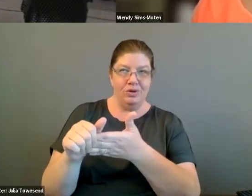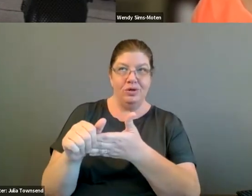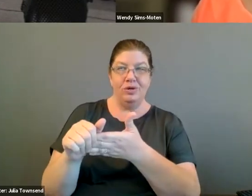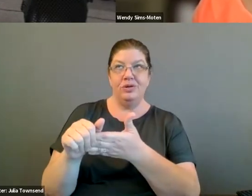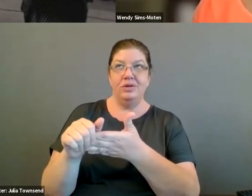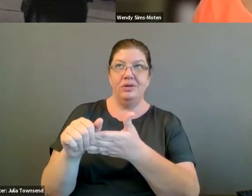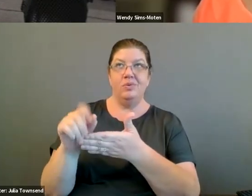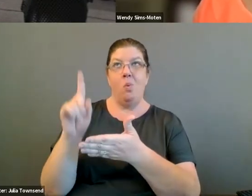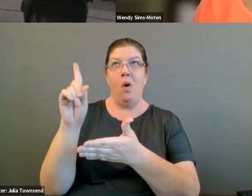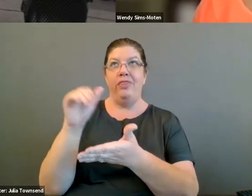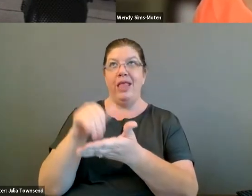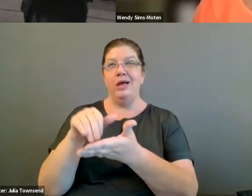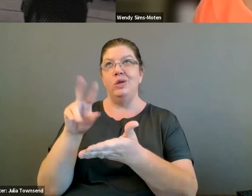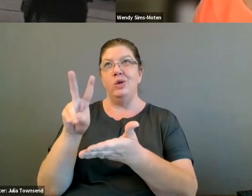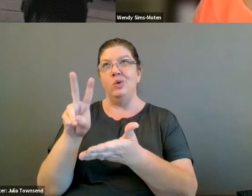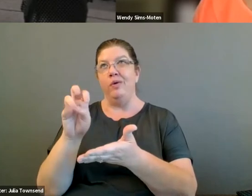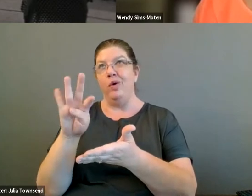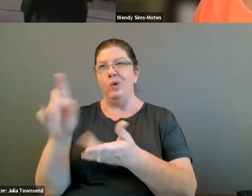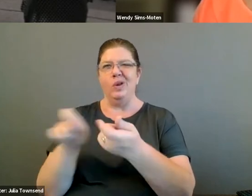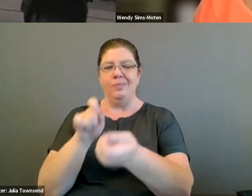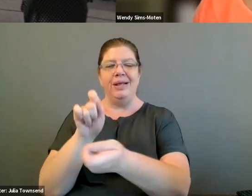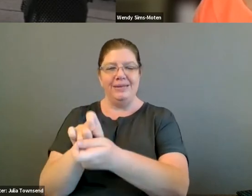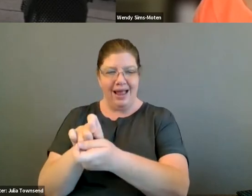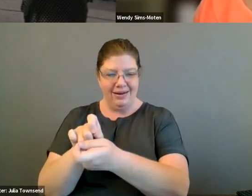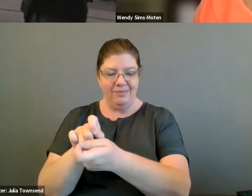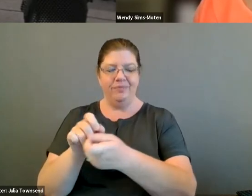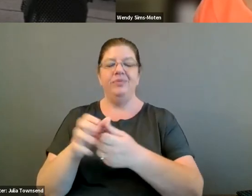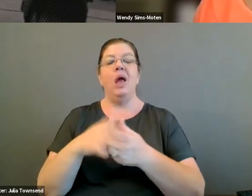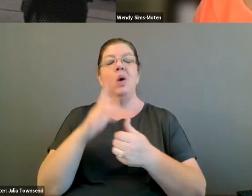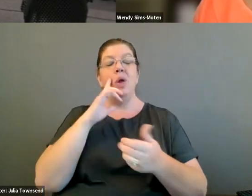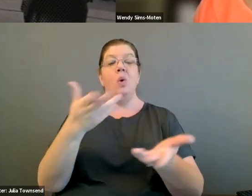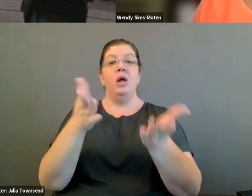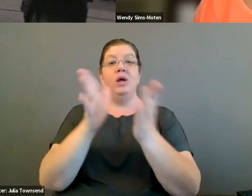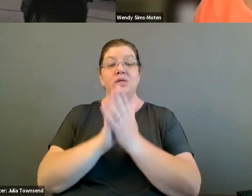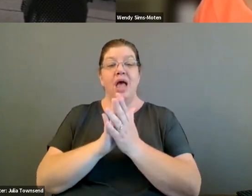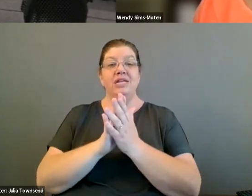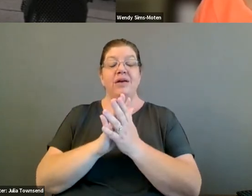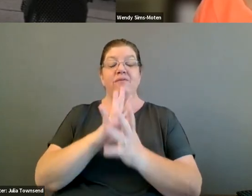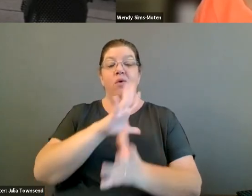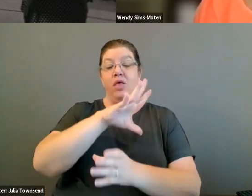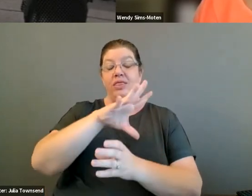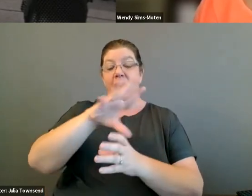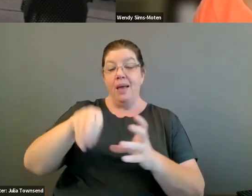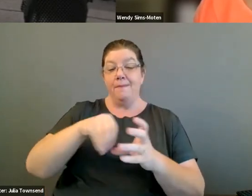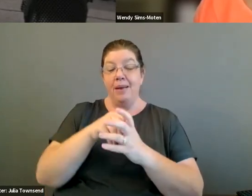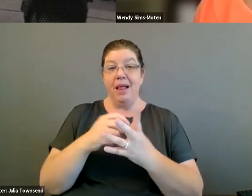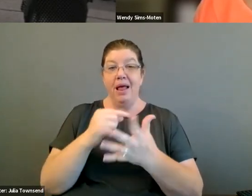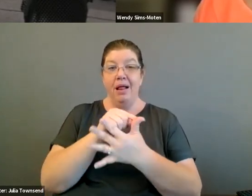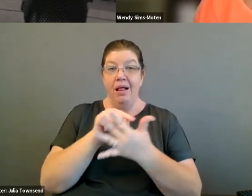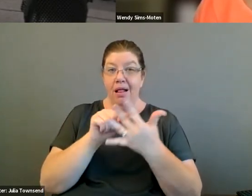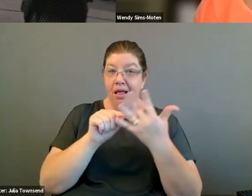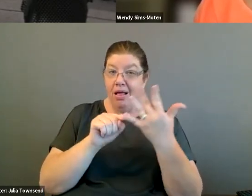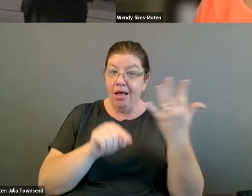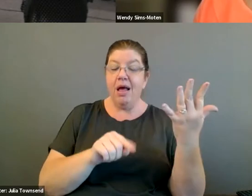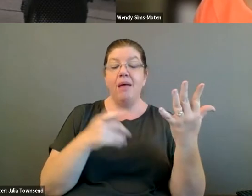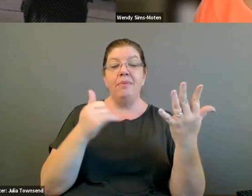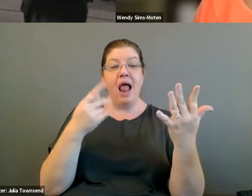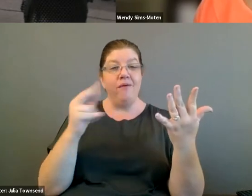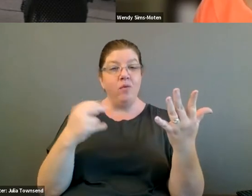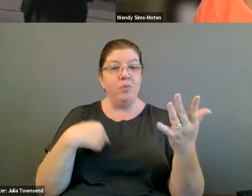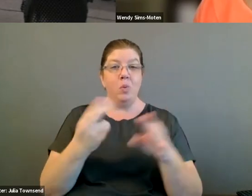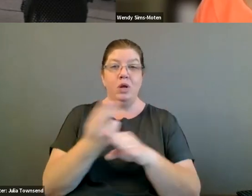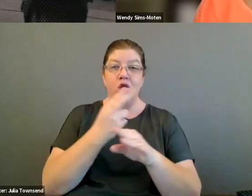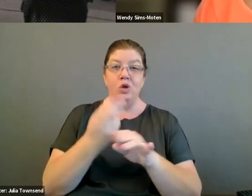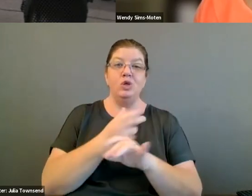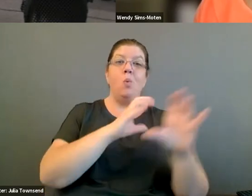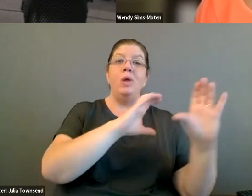$255,242 to be exact, and we are requesting for the bundled package of platforms to be used. We grouped them